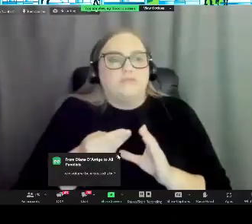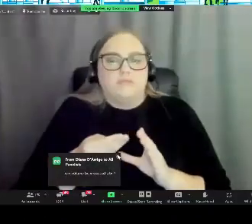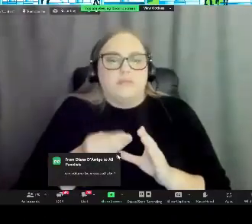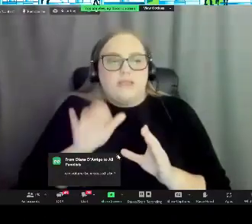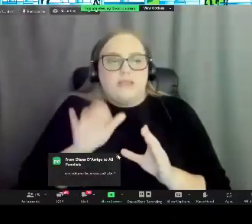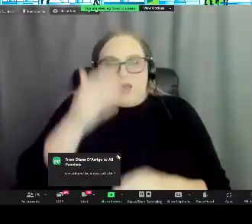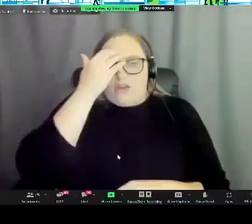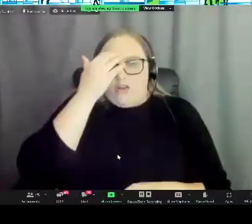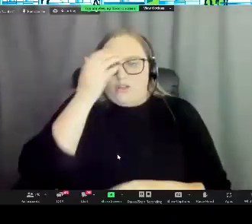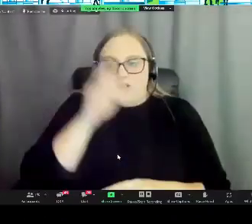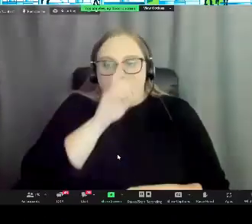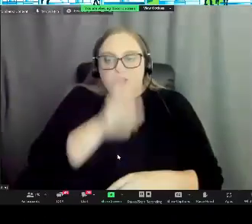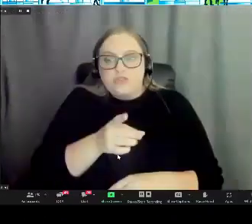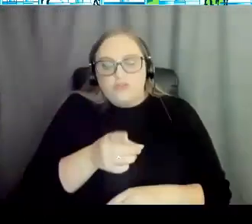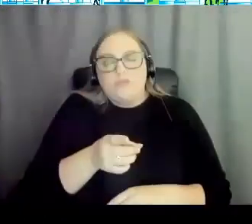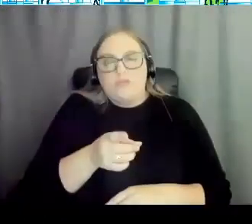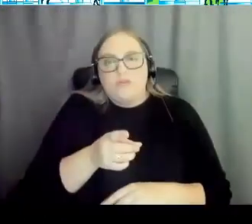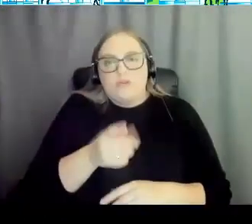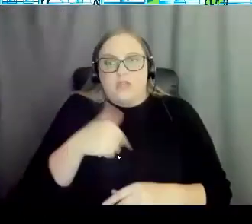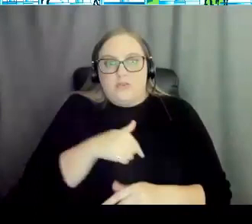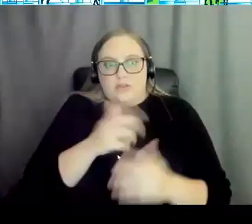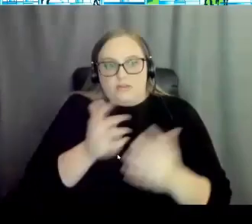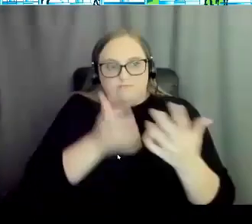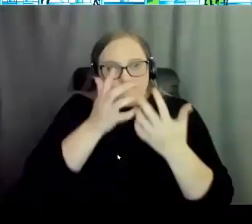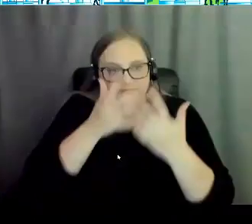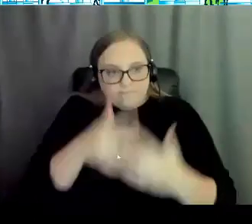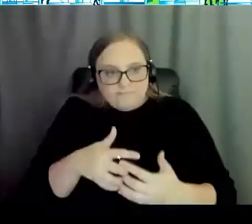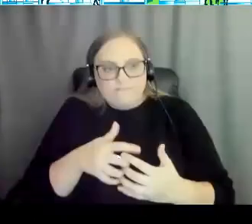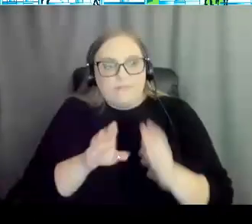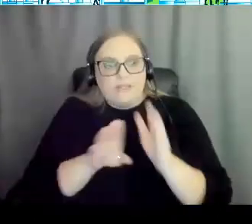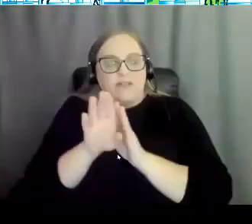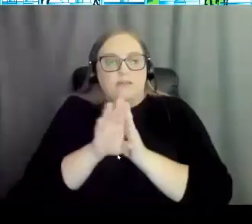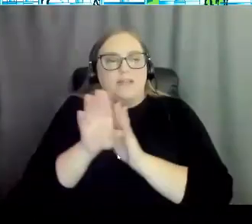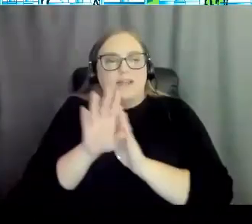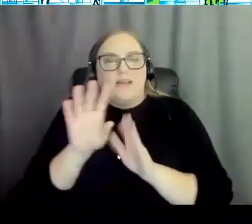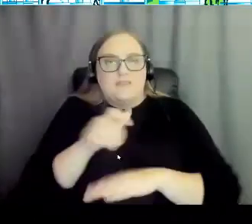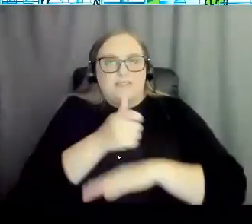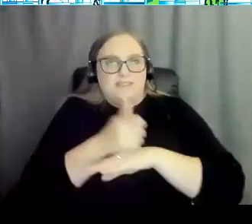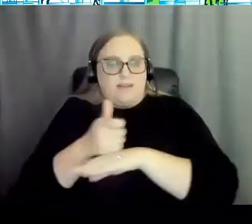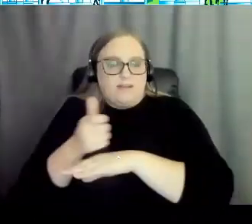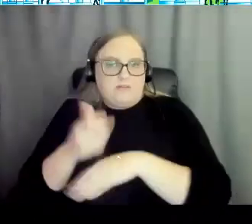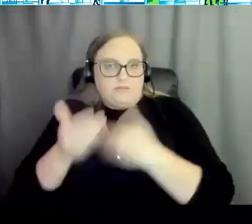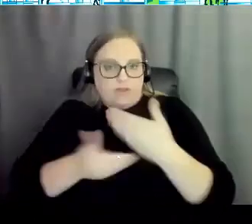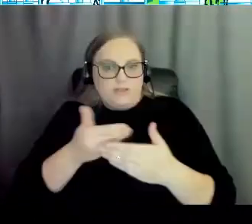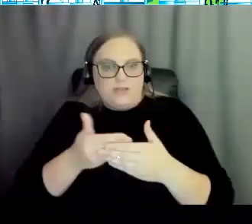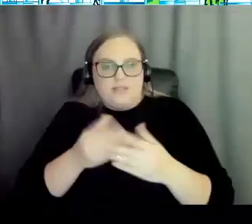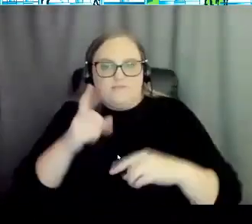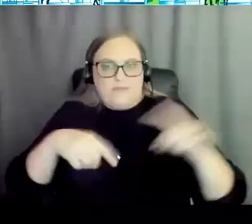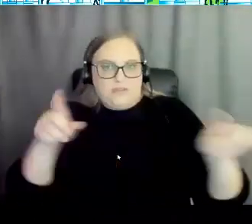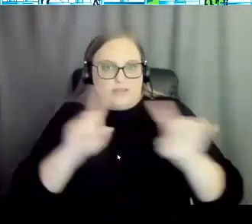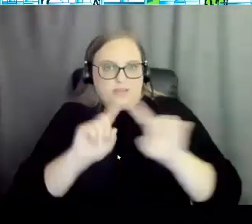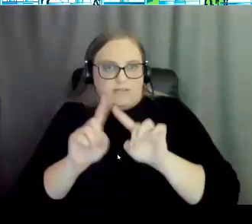and making sure that we're sort of integrating it into development of the siting process and various ways that